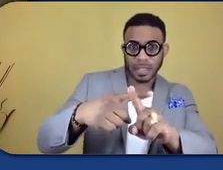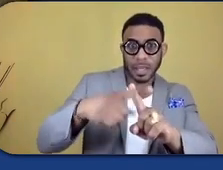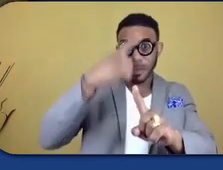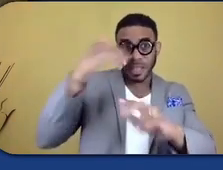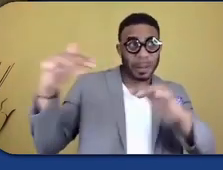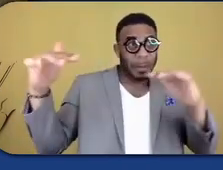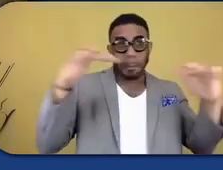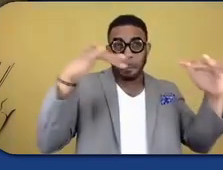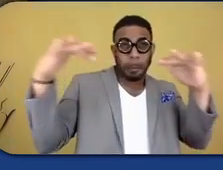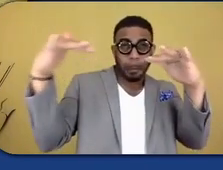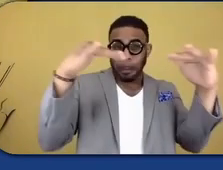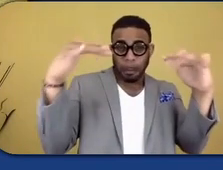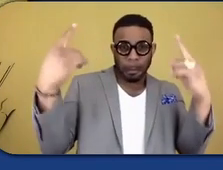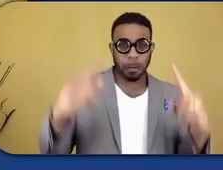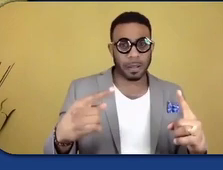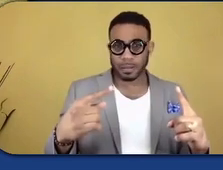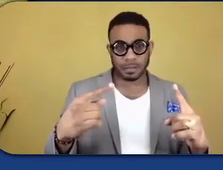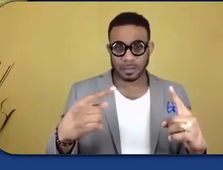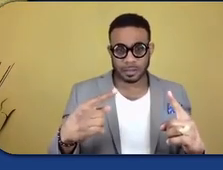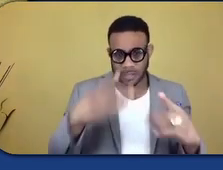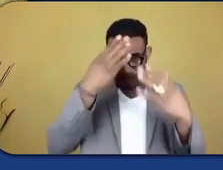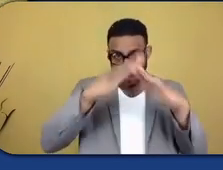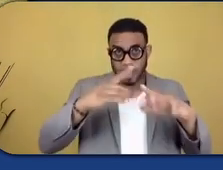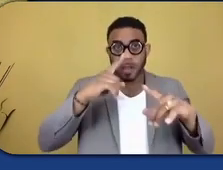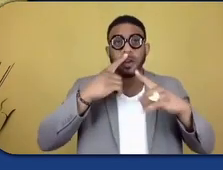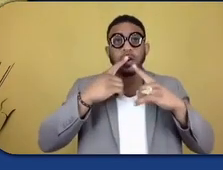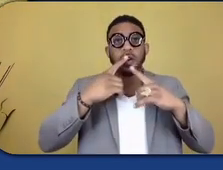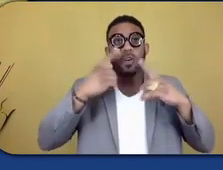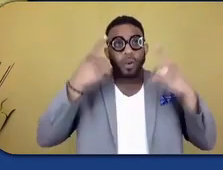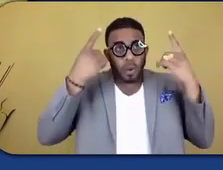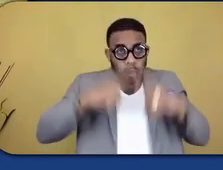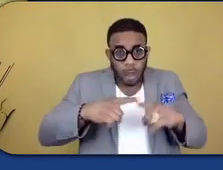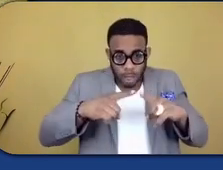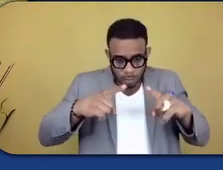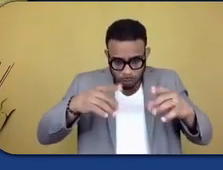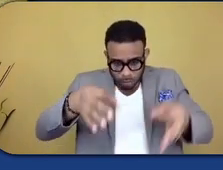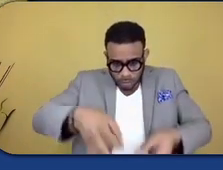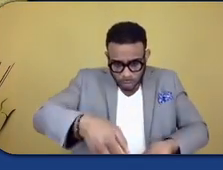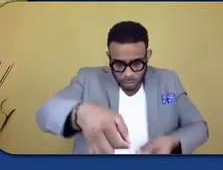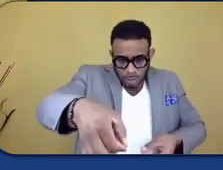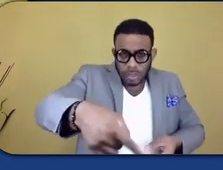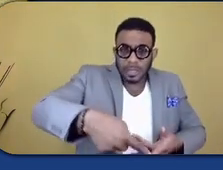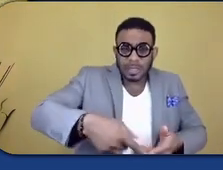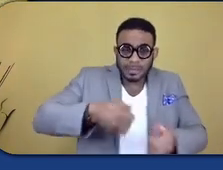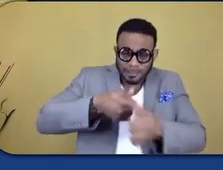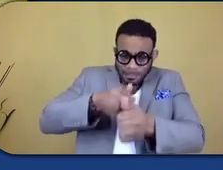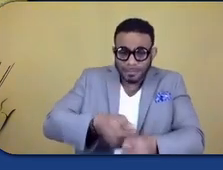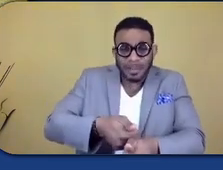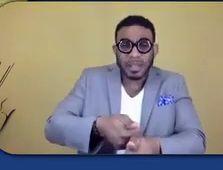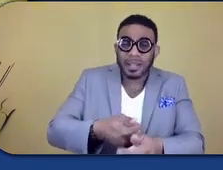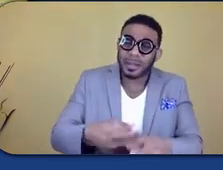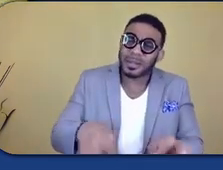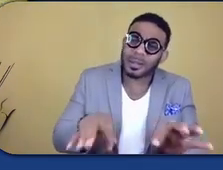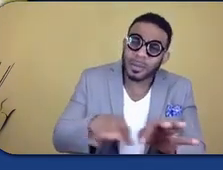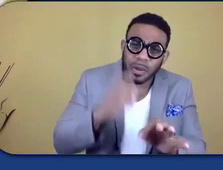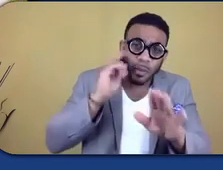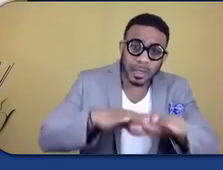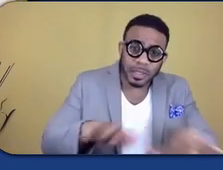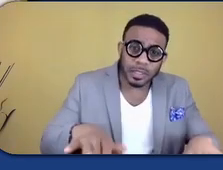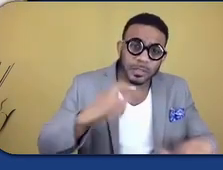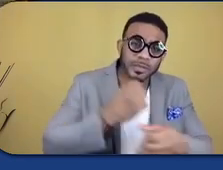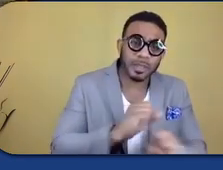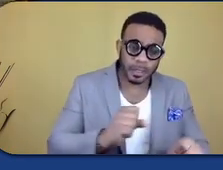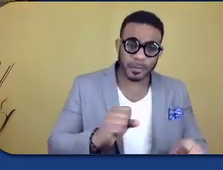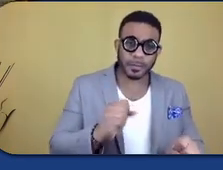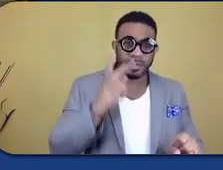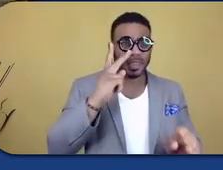of this peace agreement. The ceasefire gives South Sudanese and we, people who want to see this country to a